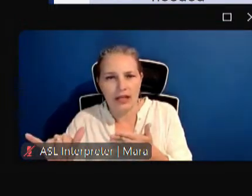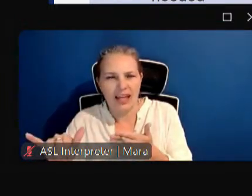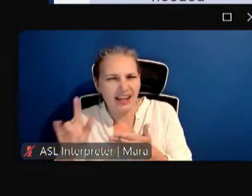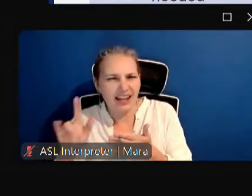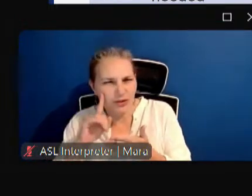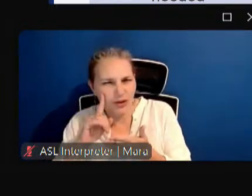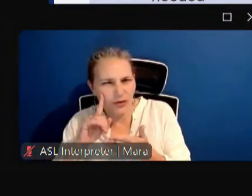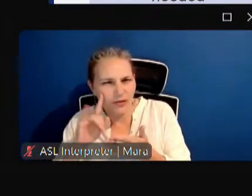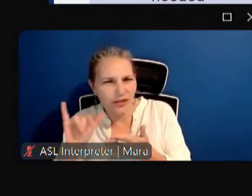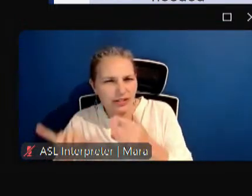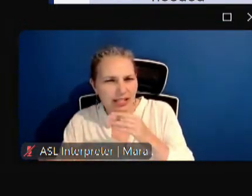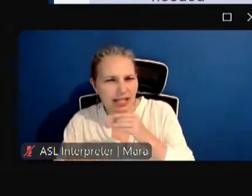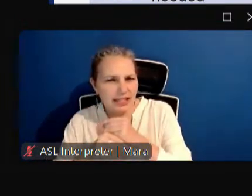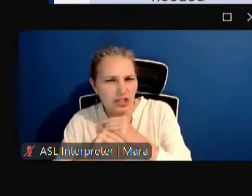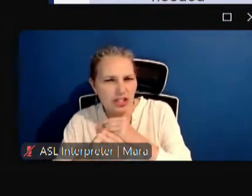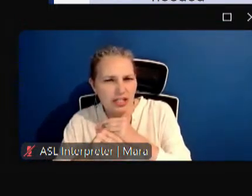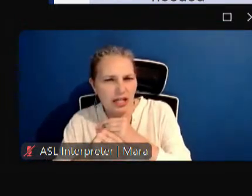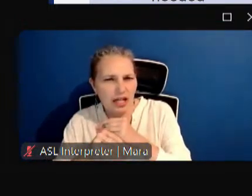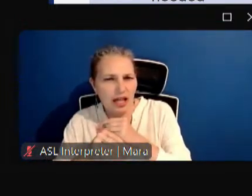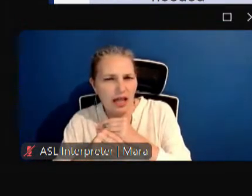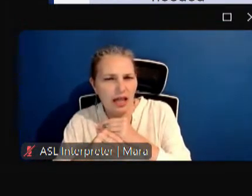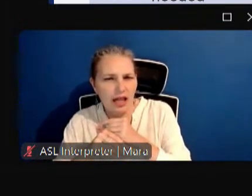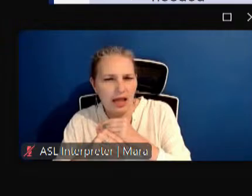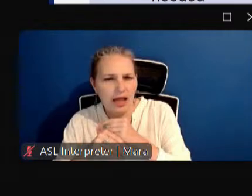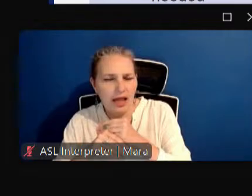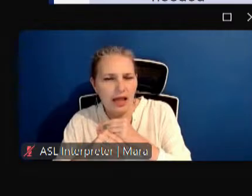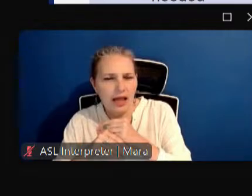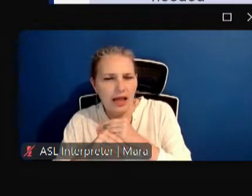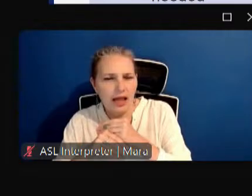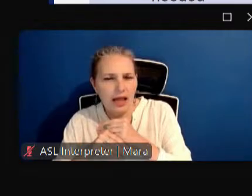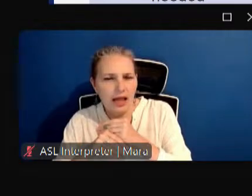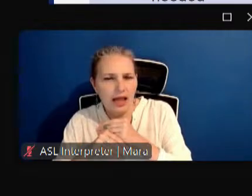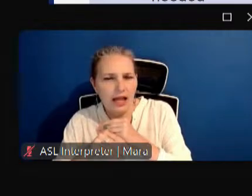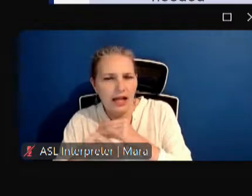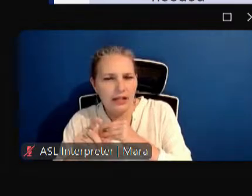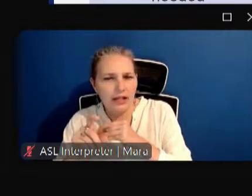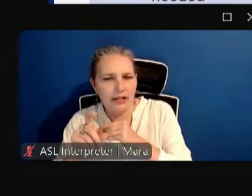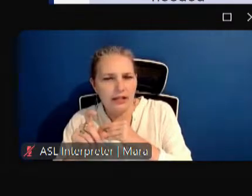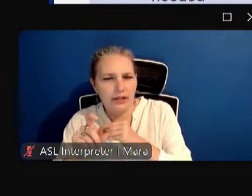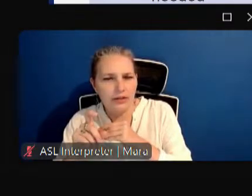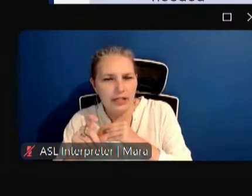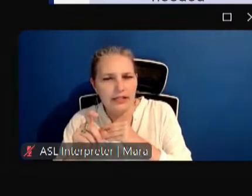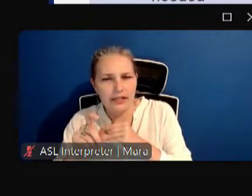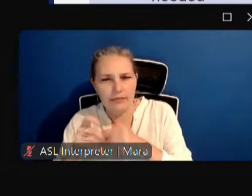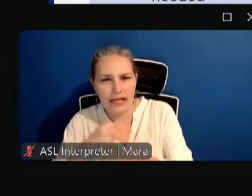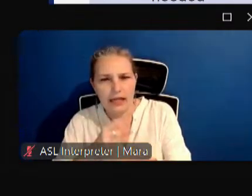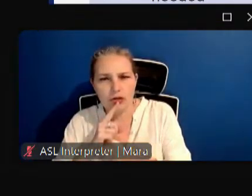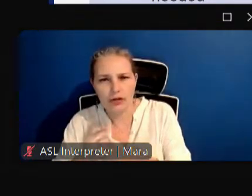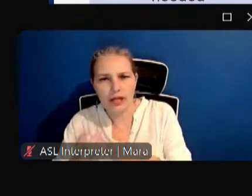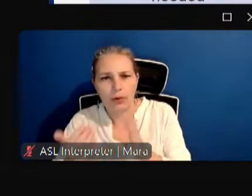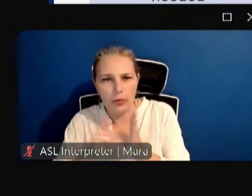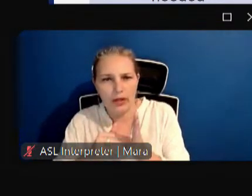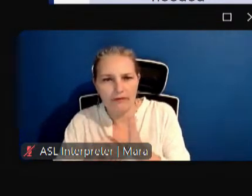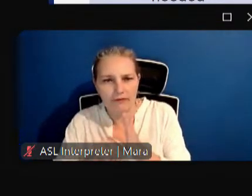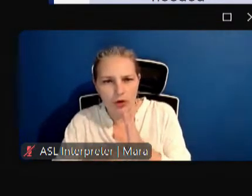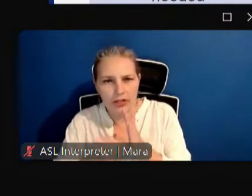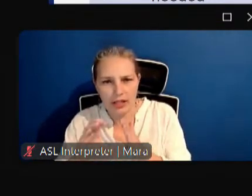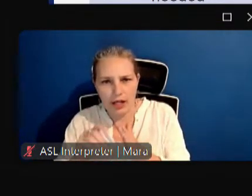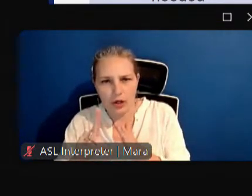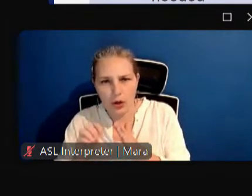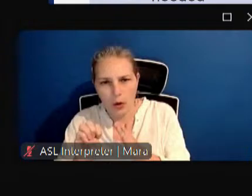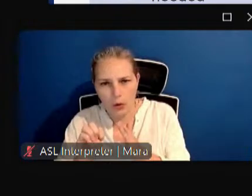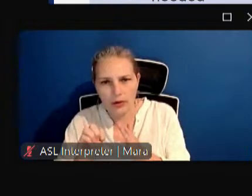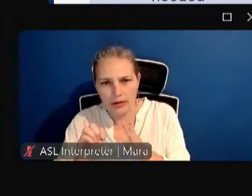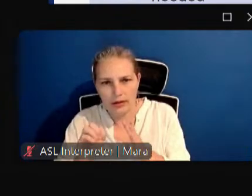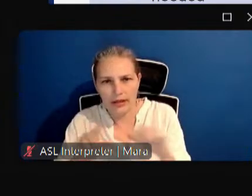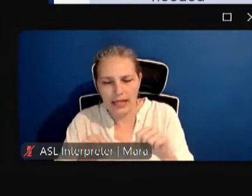necessary to enforce the code in relation to this in the area. So if our efforts to